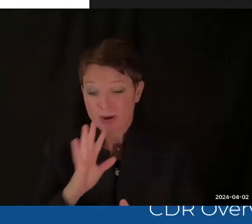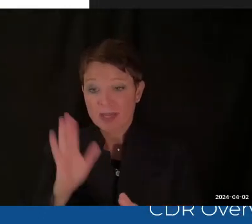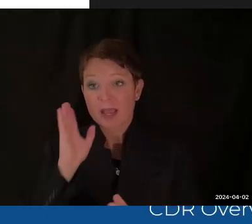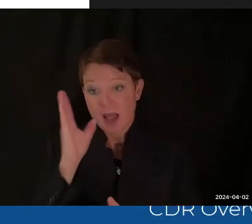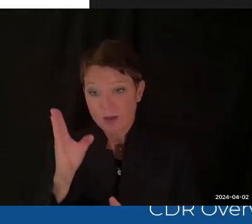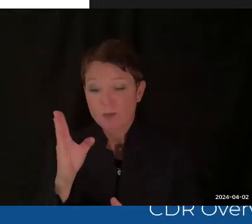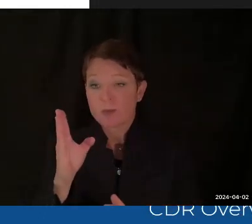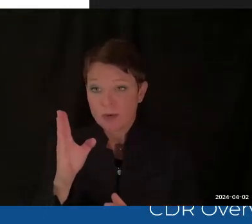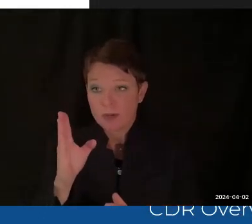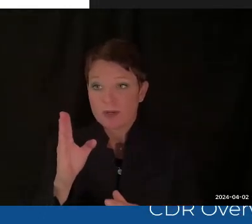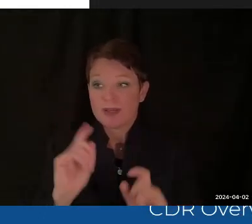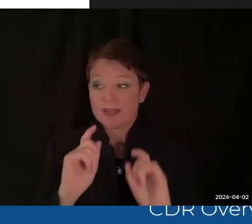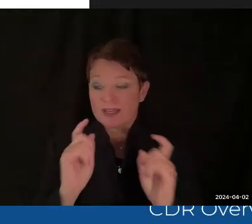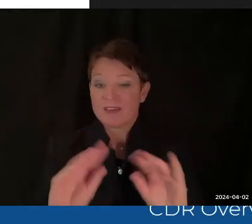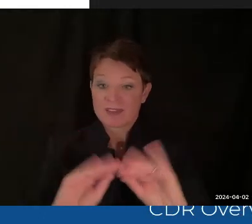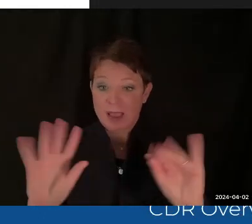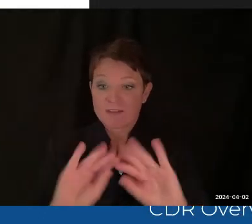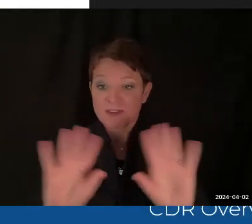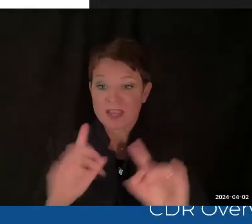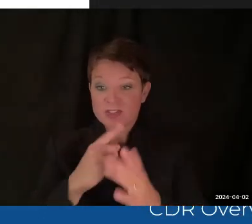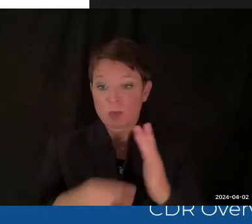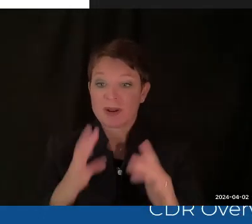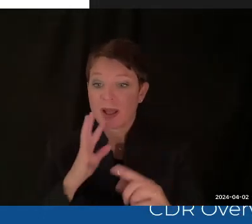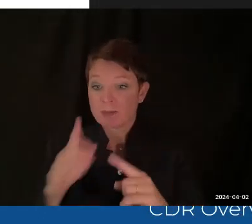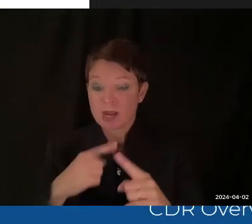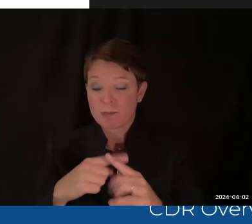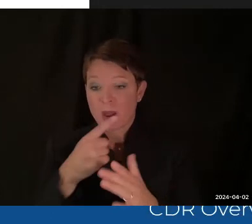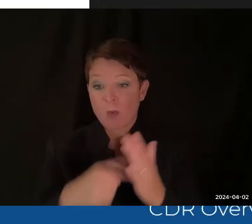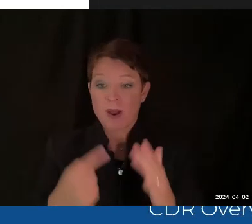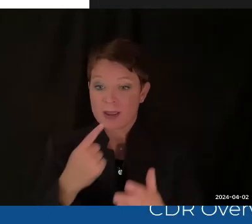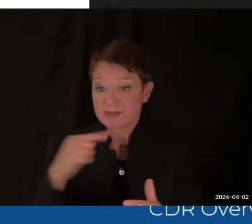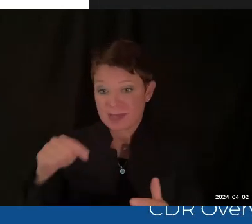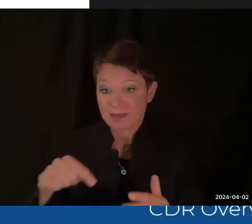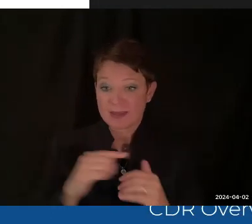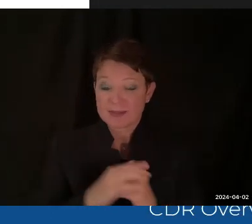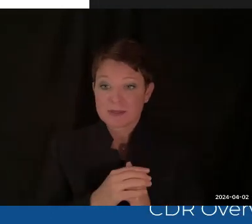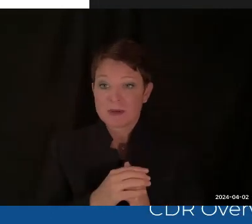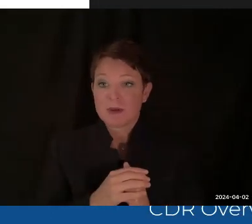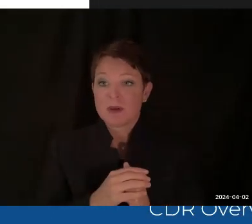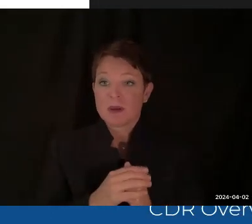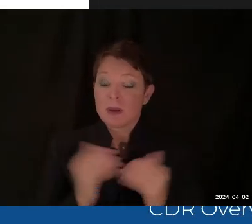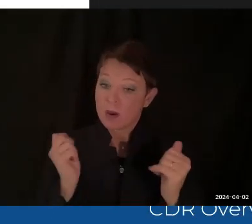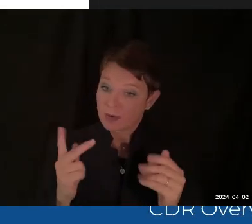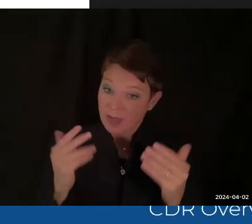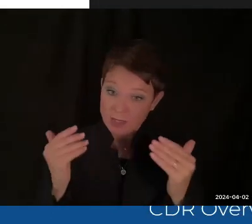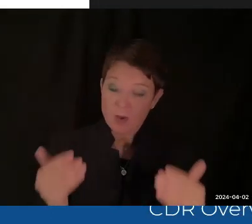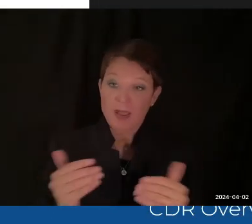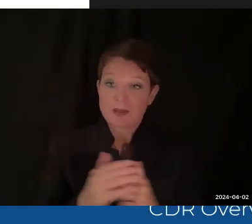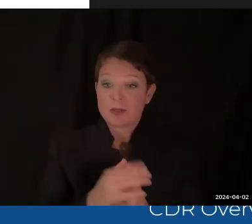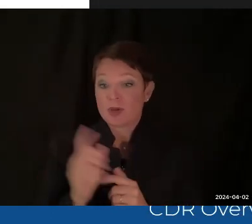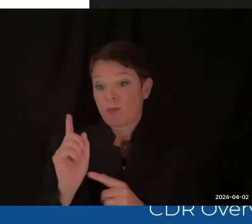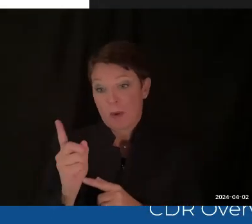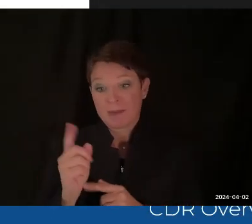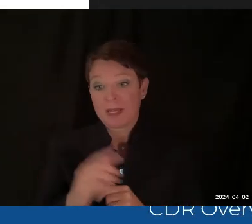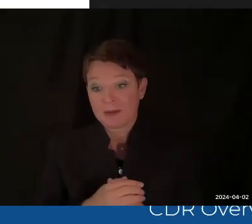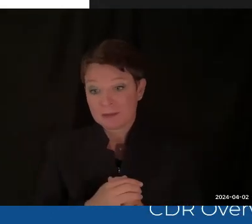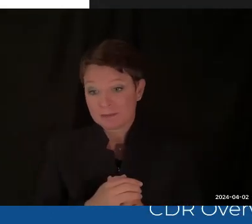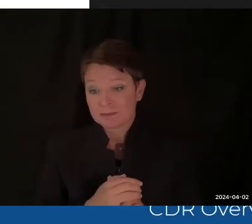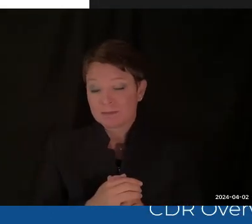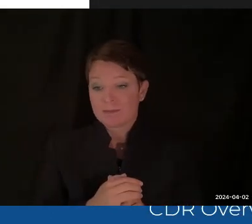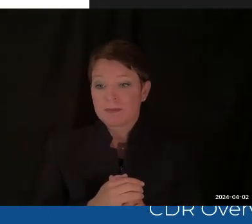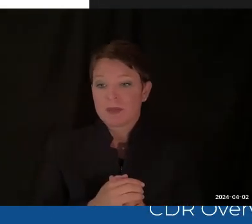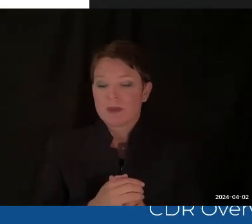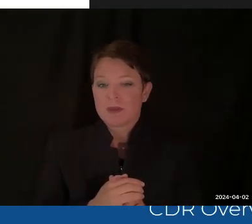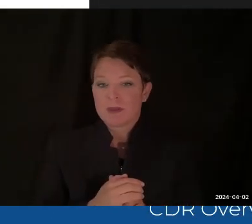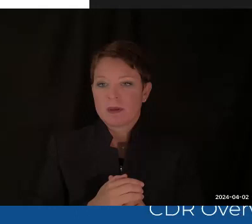to give clarification on what I'm saying and why I'm saying it. Okay, you got about a minute. Okay, so